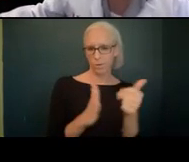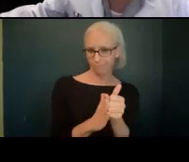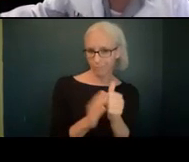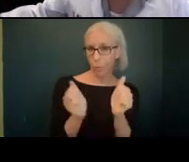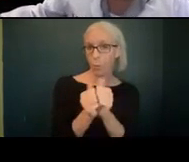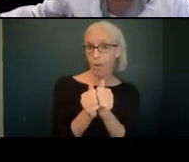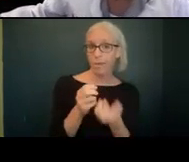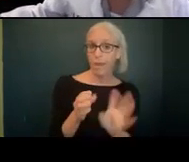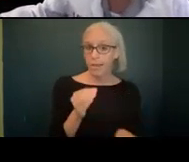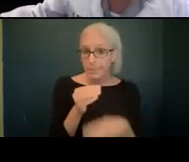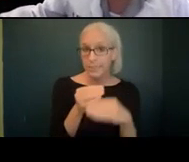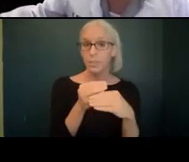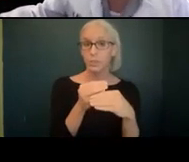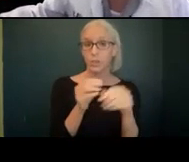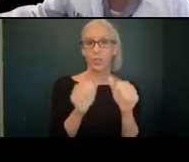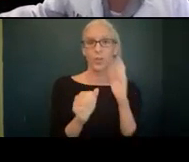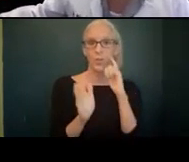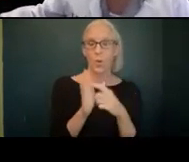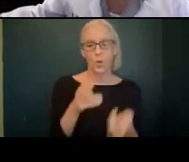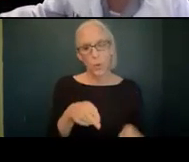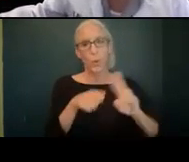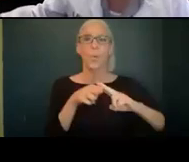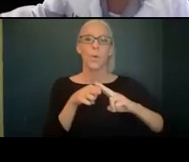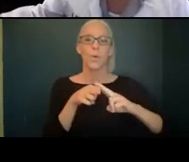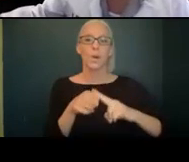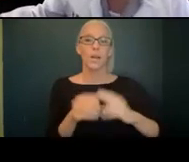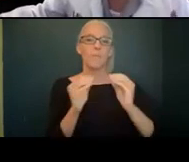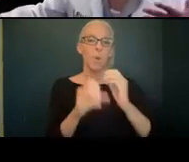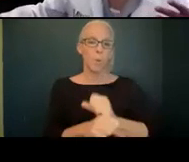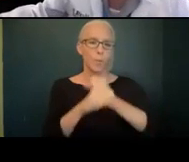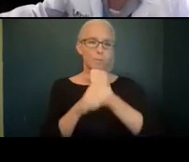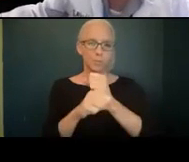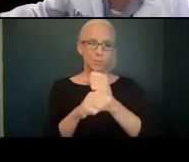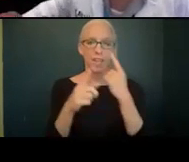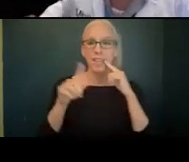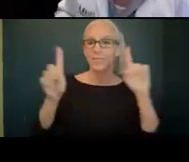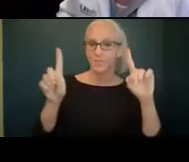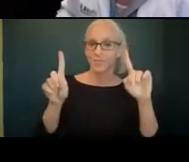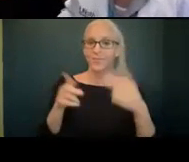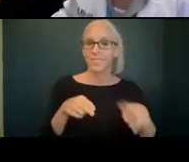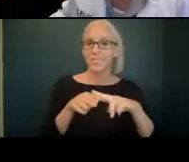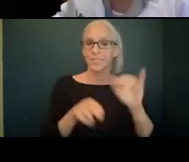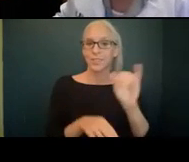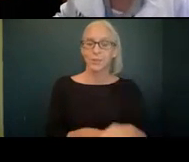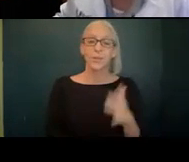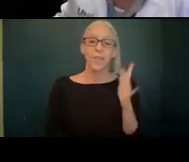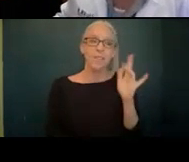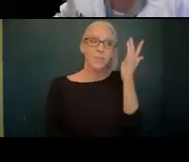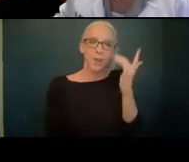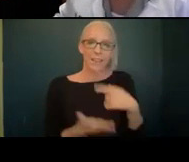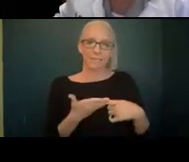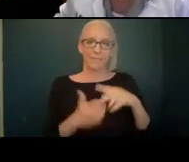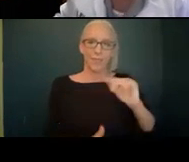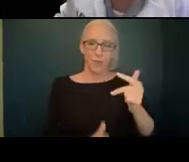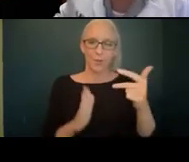do see a dramatic increase in titers and potentially increased efficacy, which is where the thought of the boosters comes in. Johnson & Johnson submitted